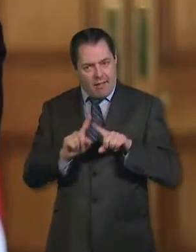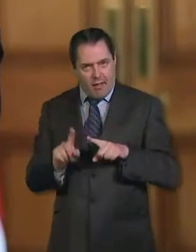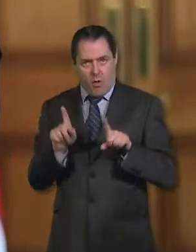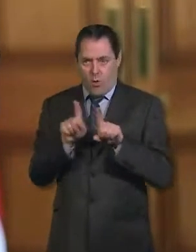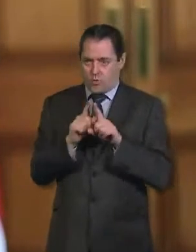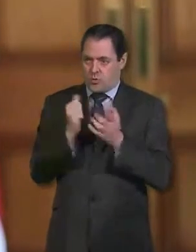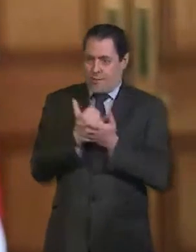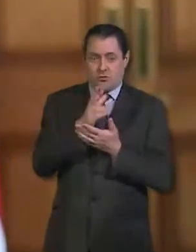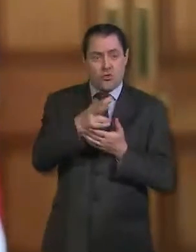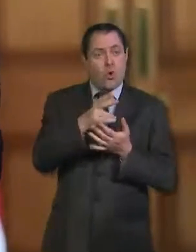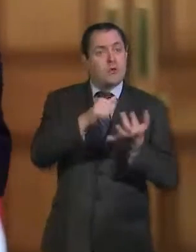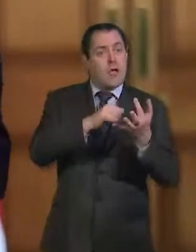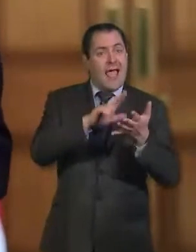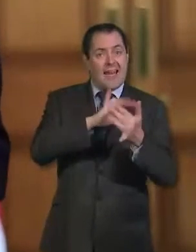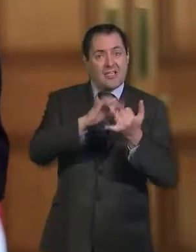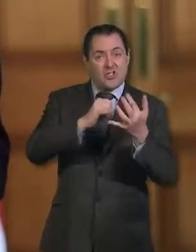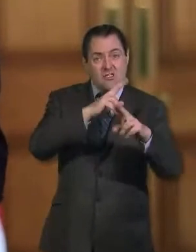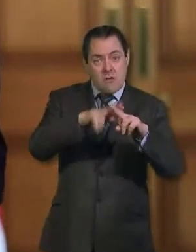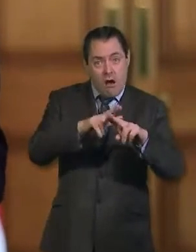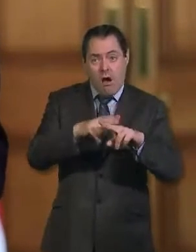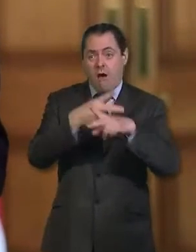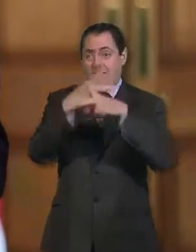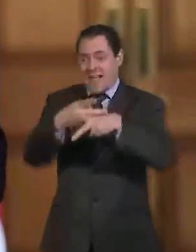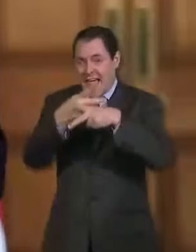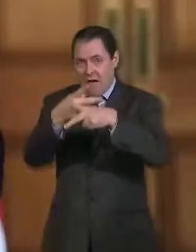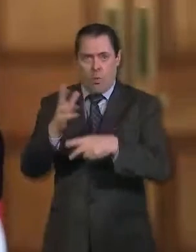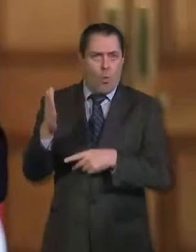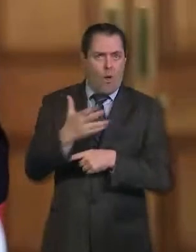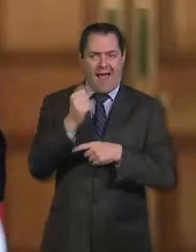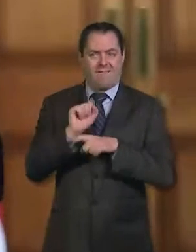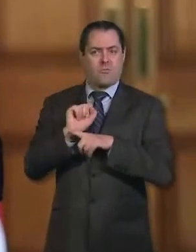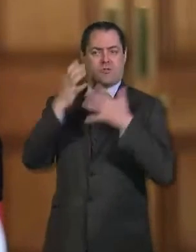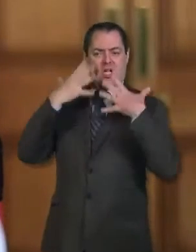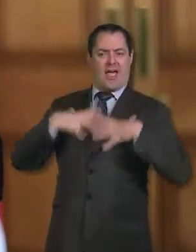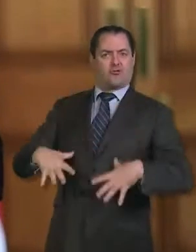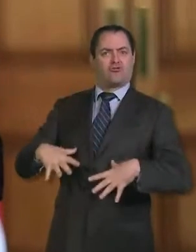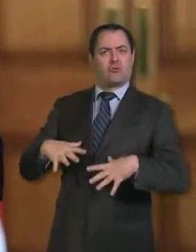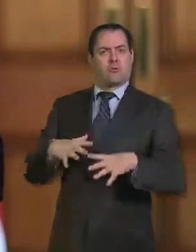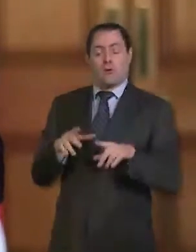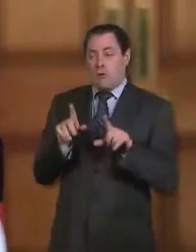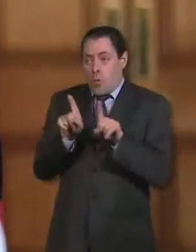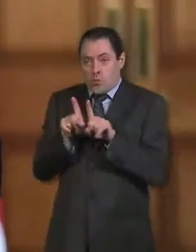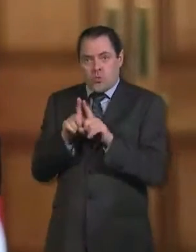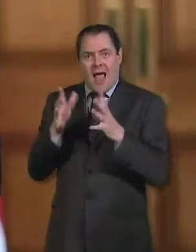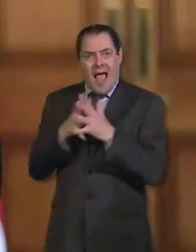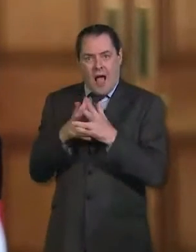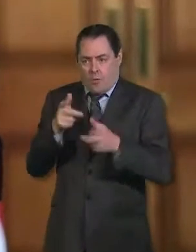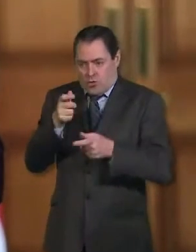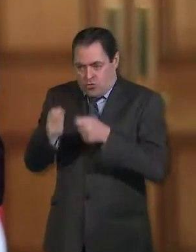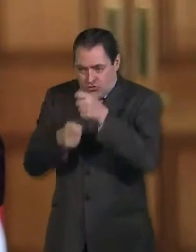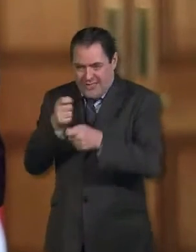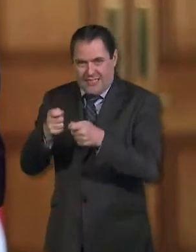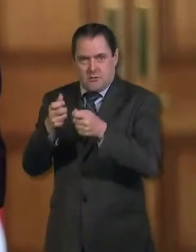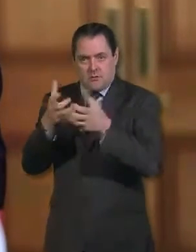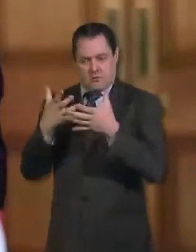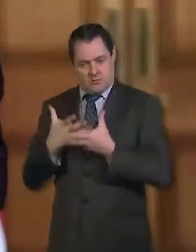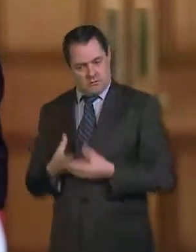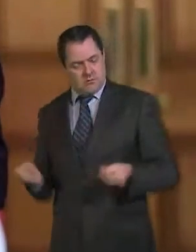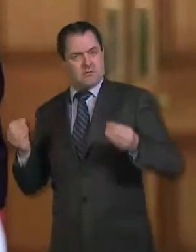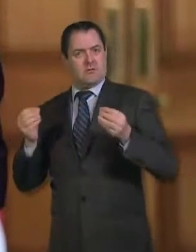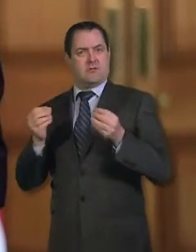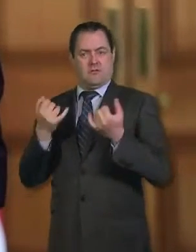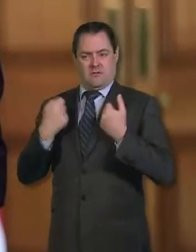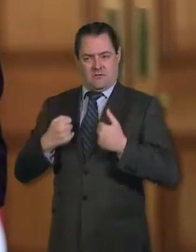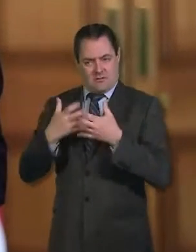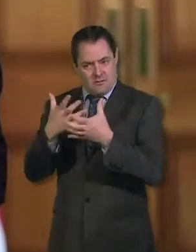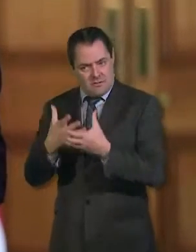these treatments, as I talked about. These are the critical next steps that we need to take, along with, as you said, making changes to the social